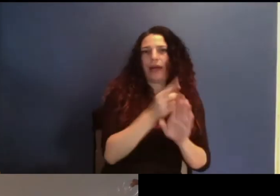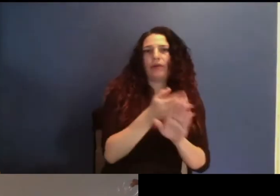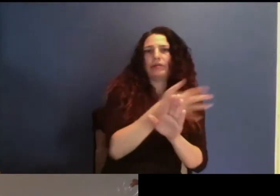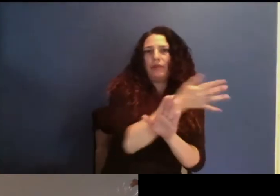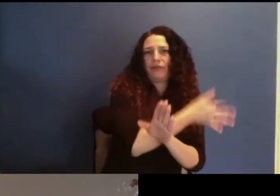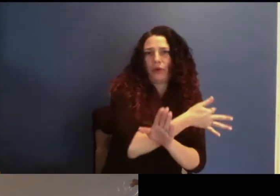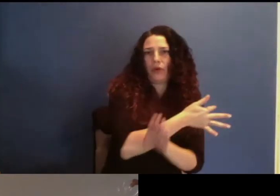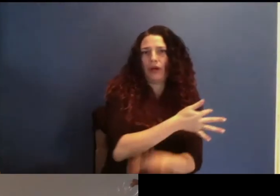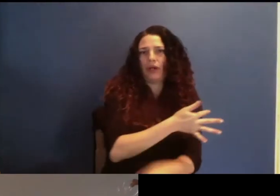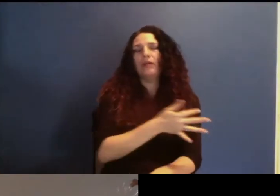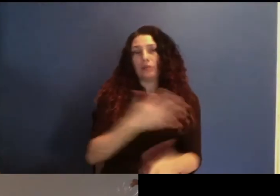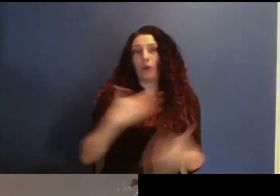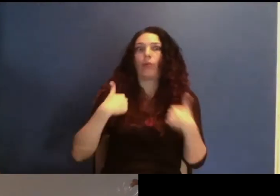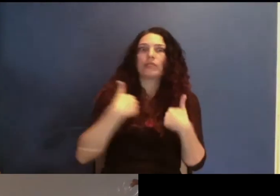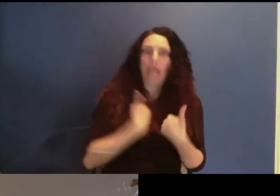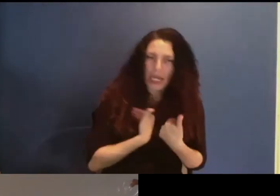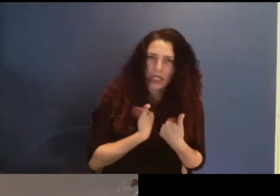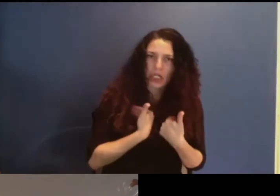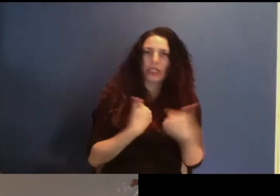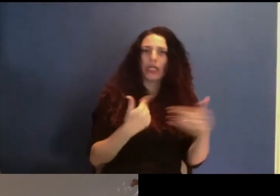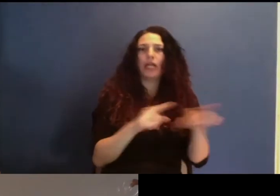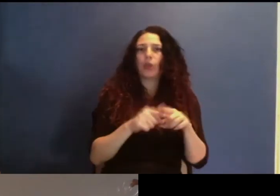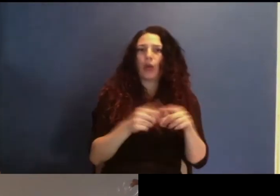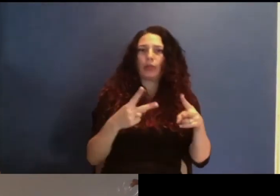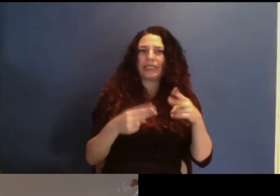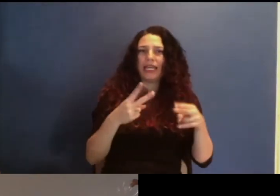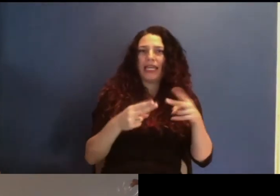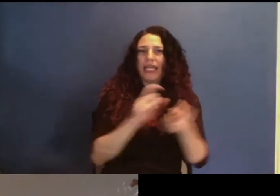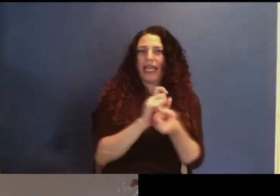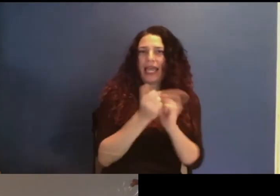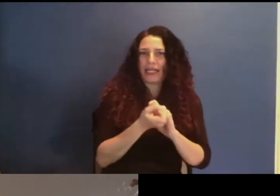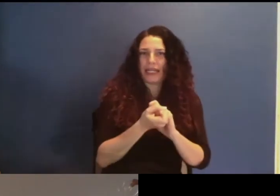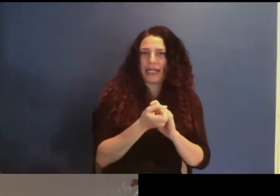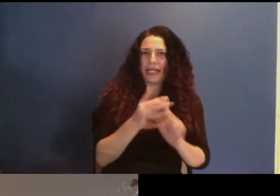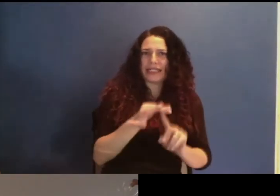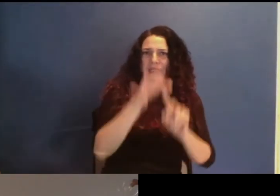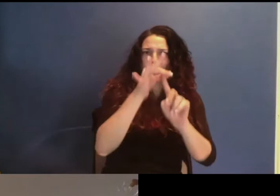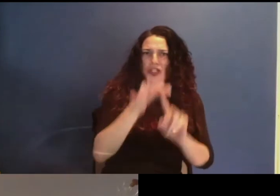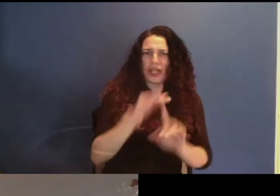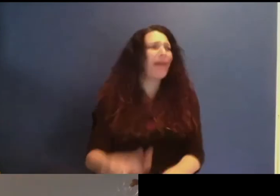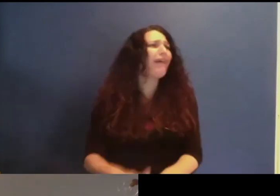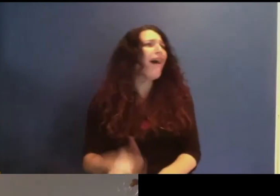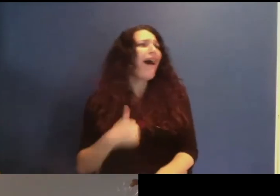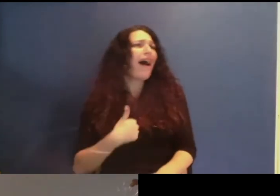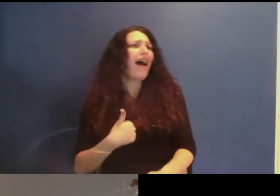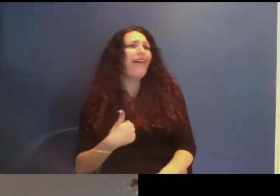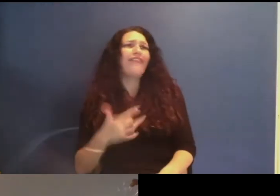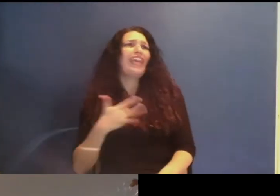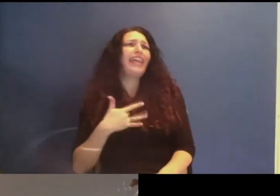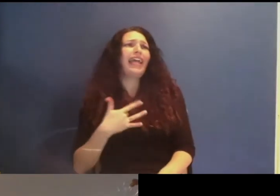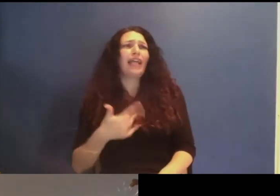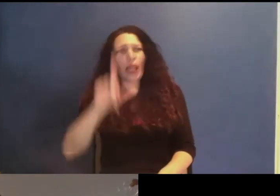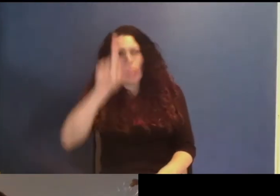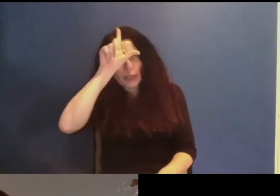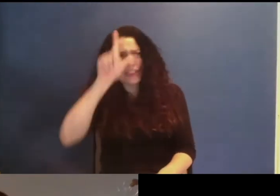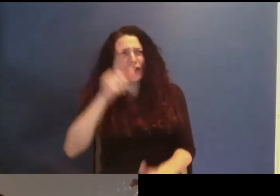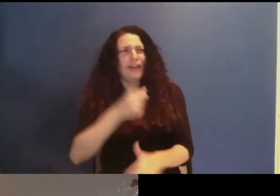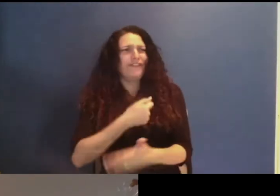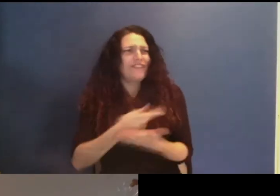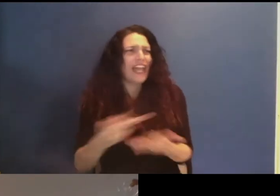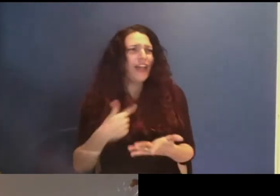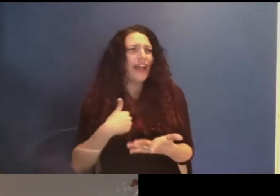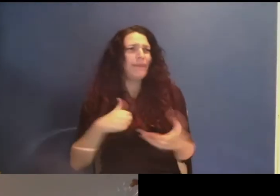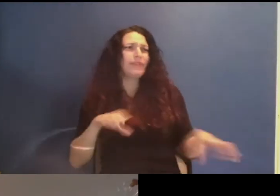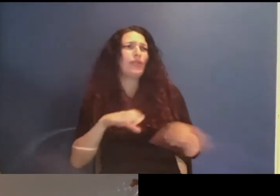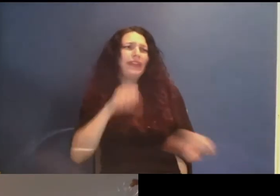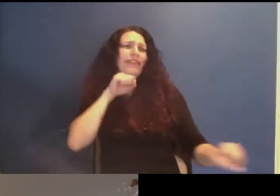editing on special every day, but I still am like, I'm not doing anything. I feel like a loser. I feel like a failure. But